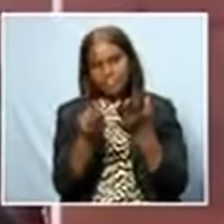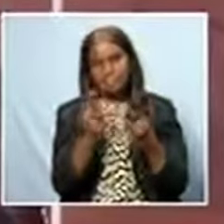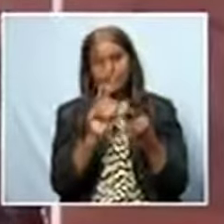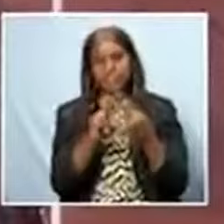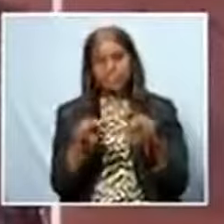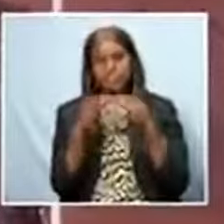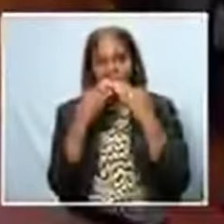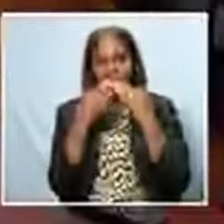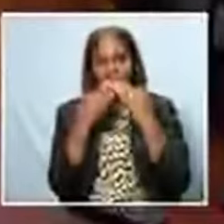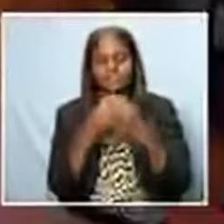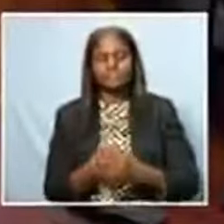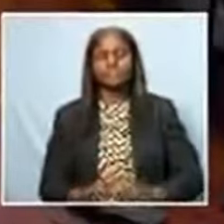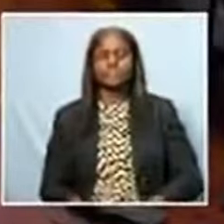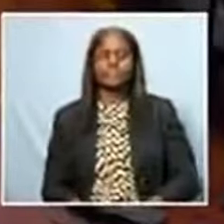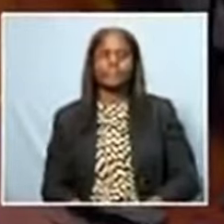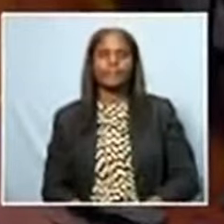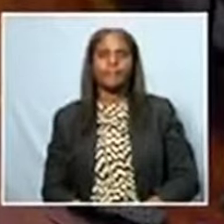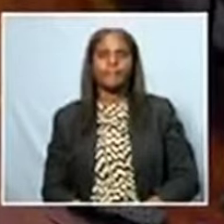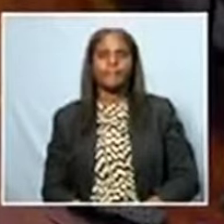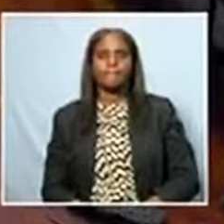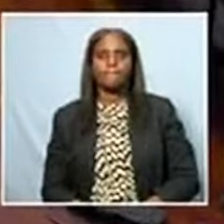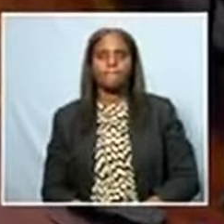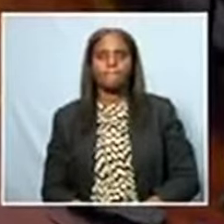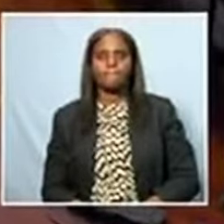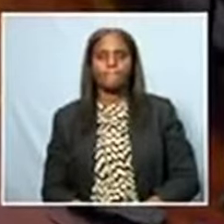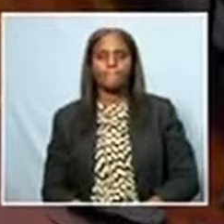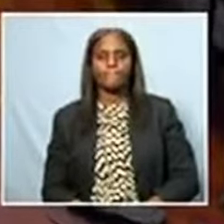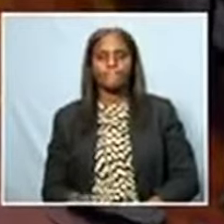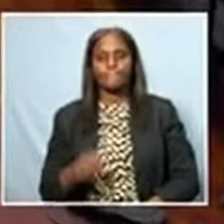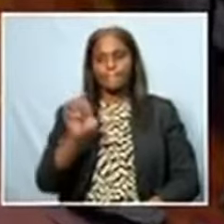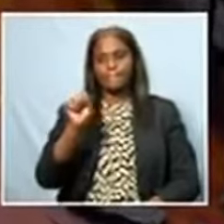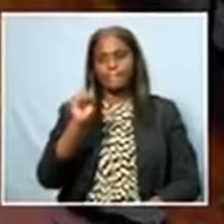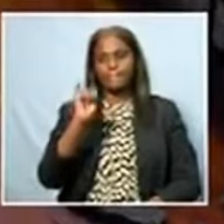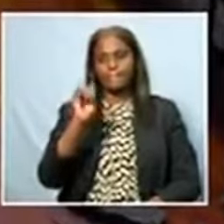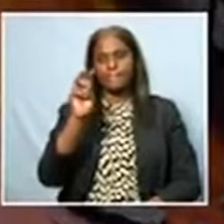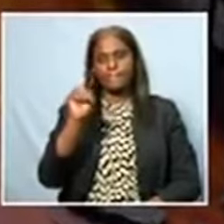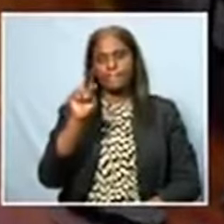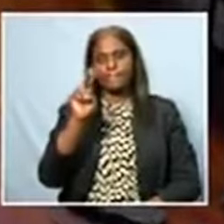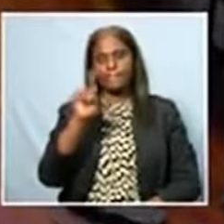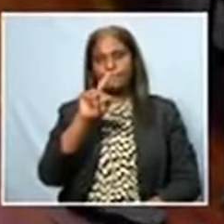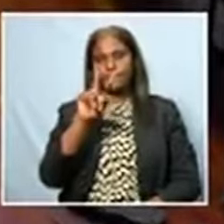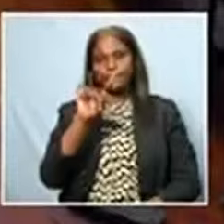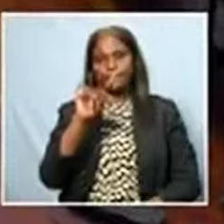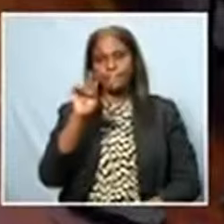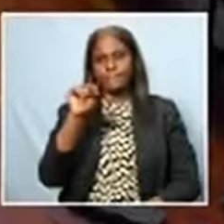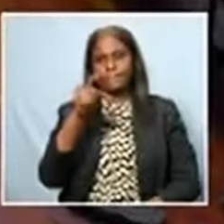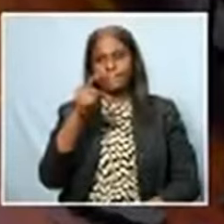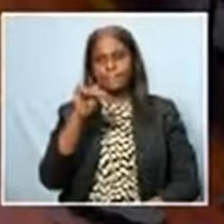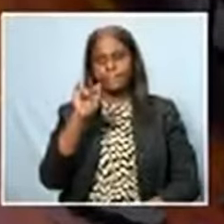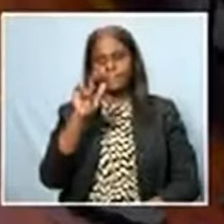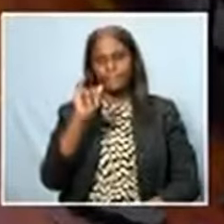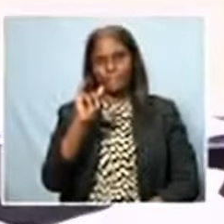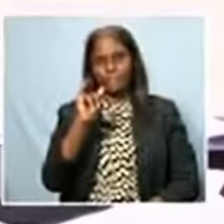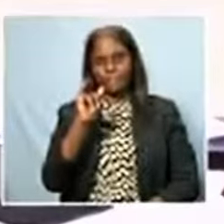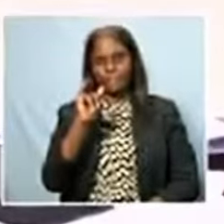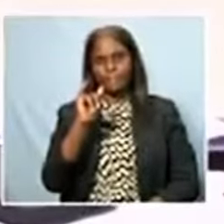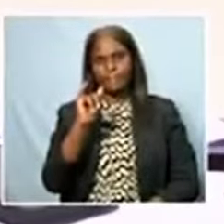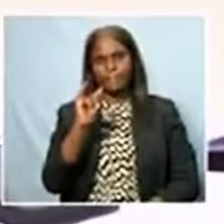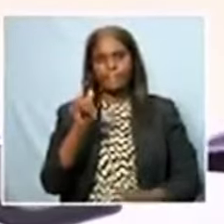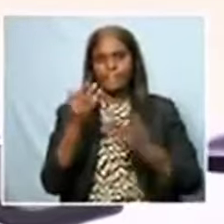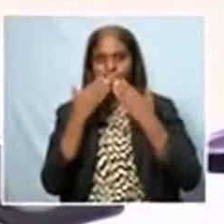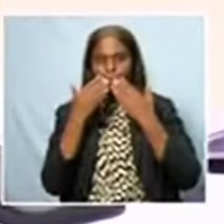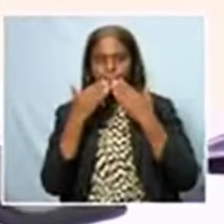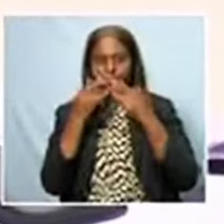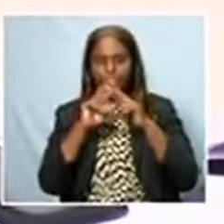Chairperson, thank you. Thank you very much. Honorable Sumuzingiri. Thank you, Chair. Thank you,